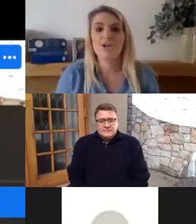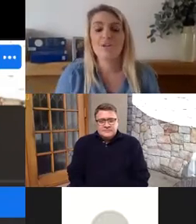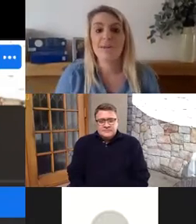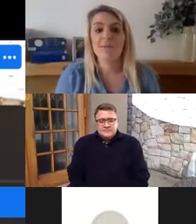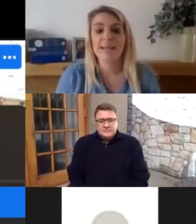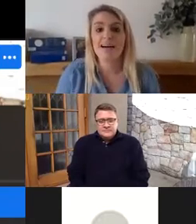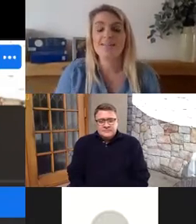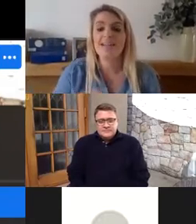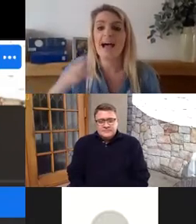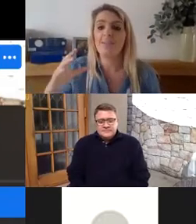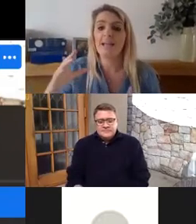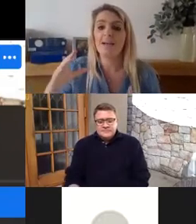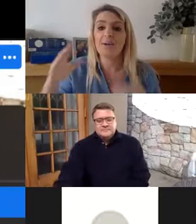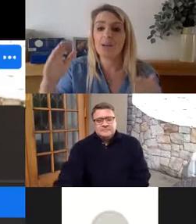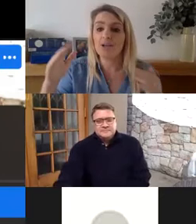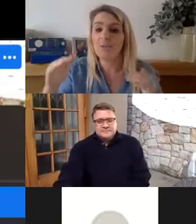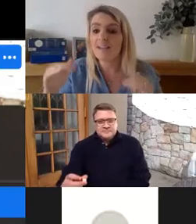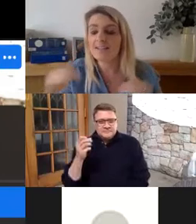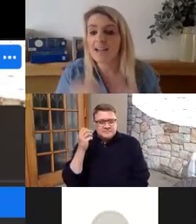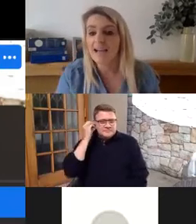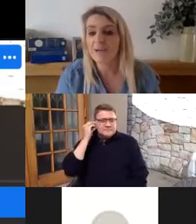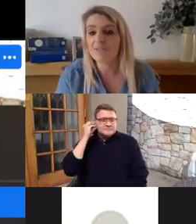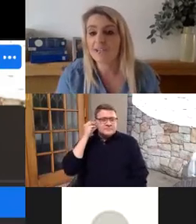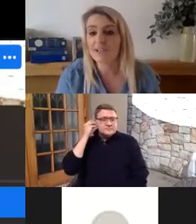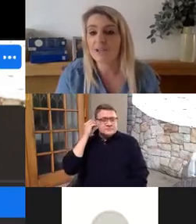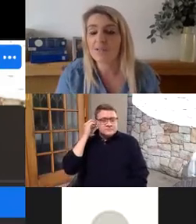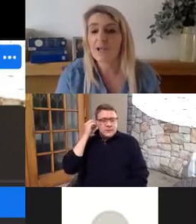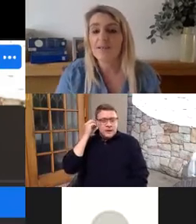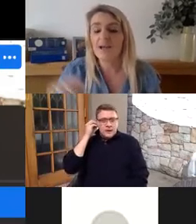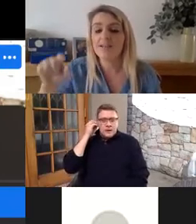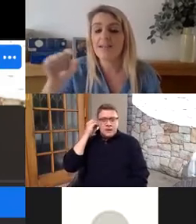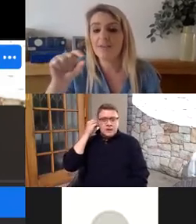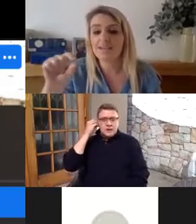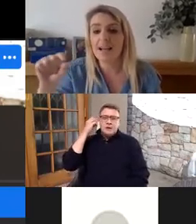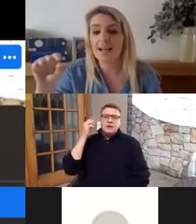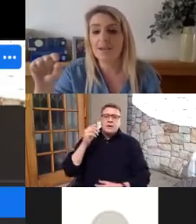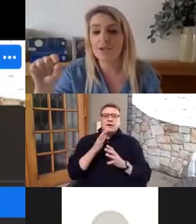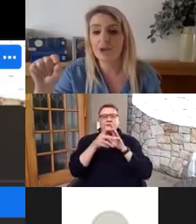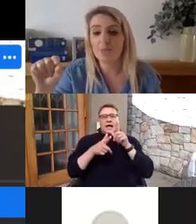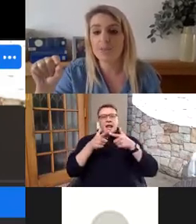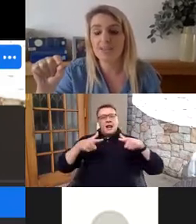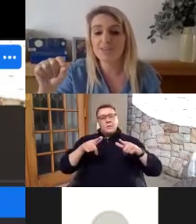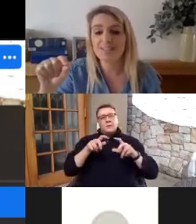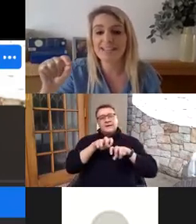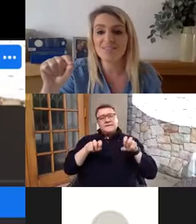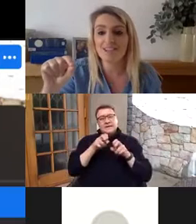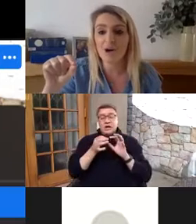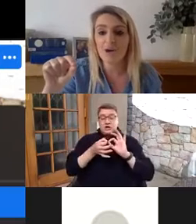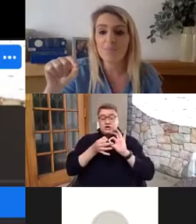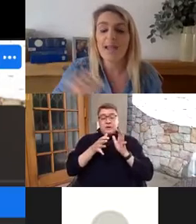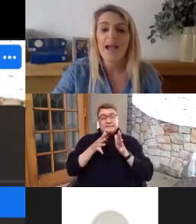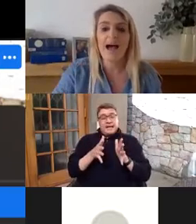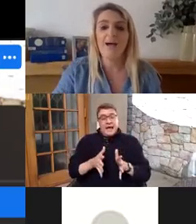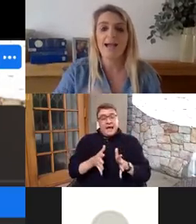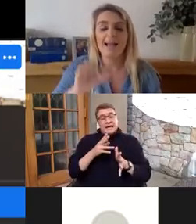So just for everybody else, when you find the sign language videos, the South African Sign Language interpreter, you'll see his